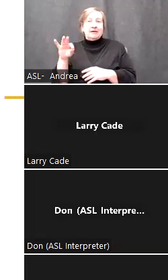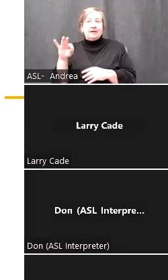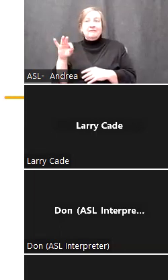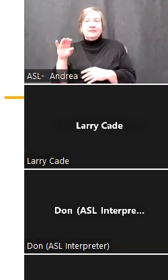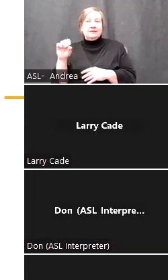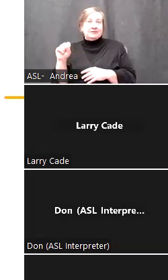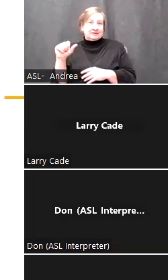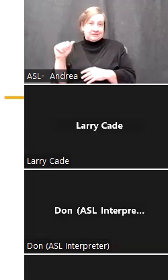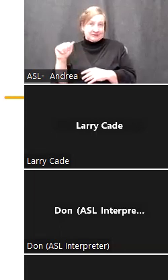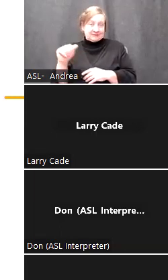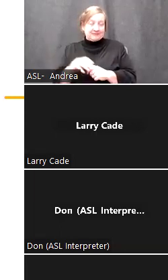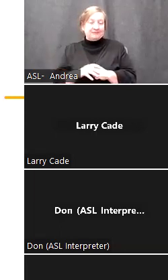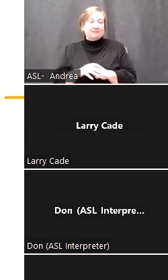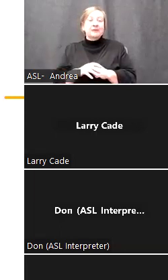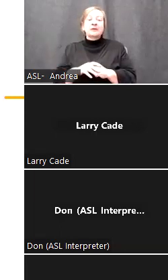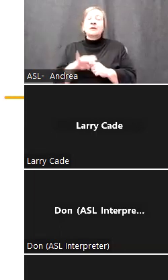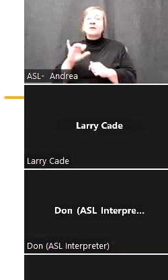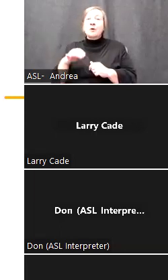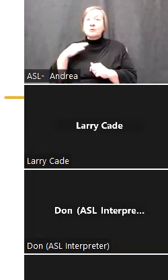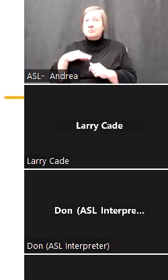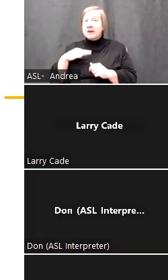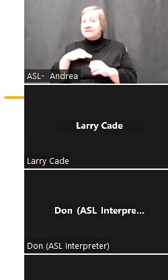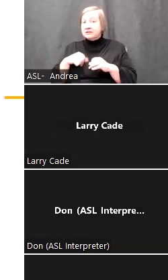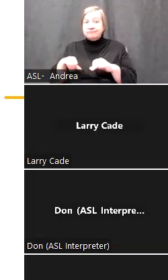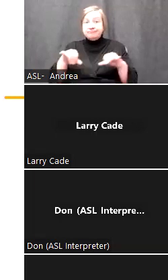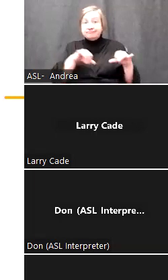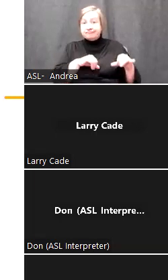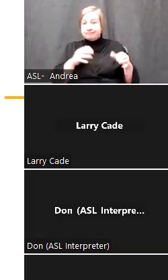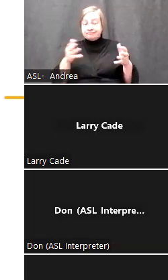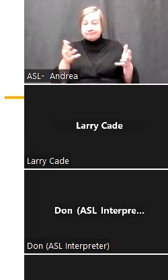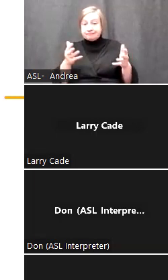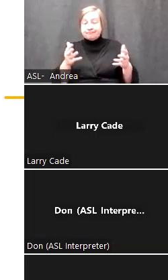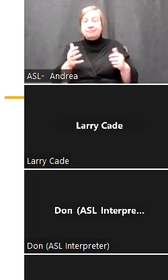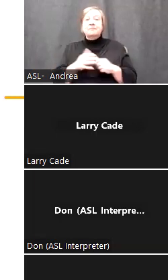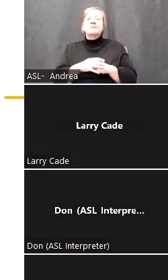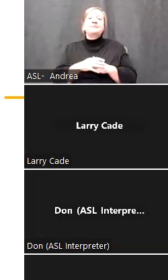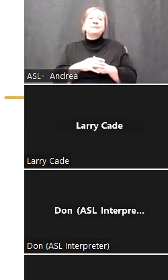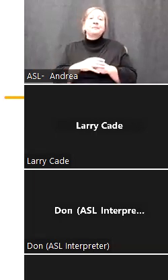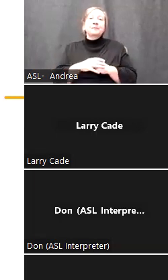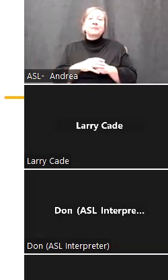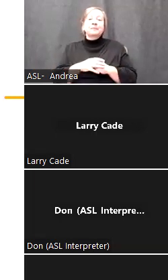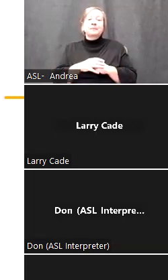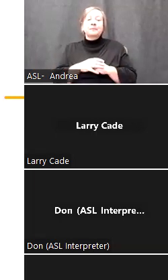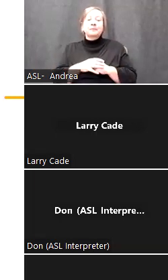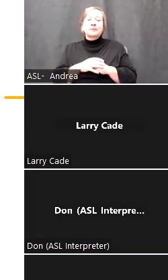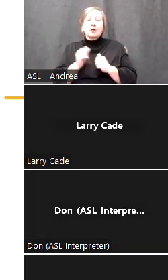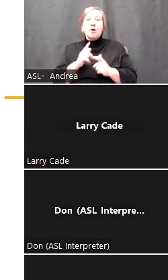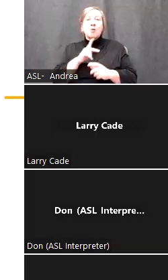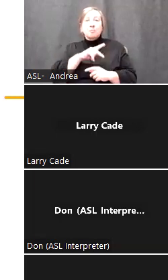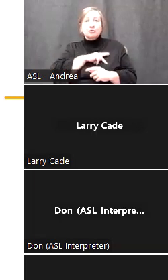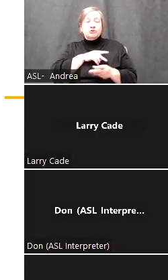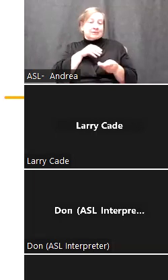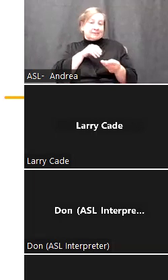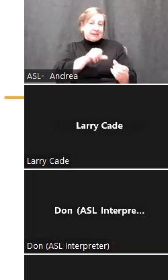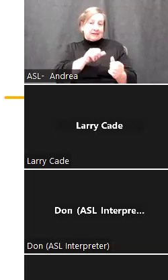LPFSA. These benefits, what they have in common is that they are all personal spending accounts.